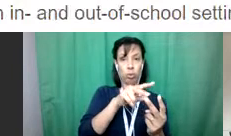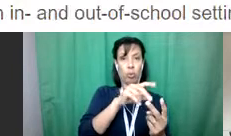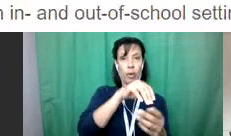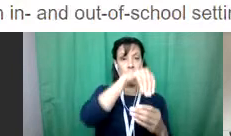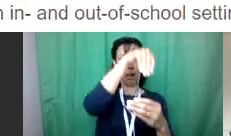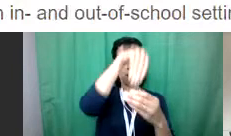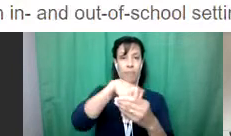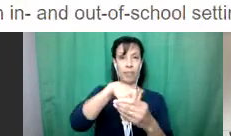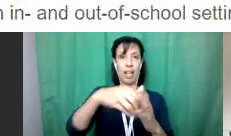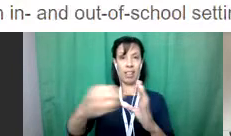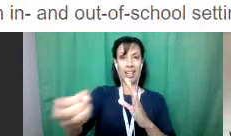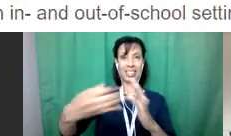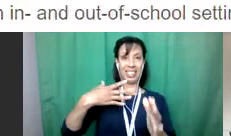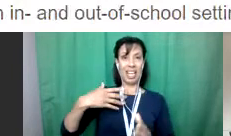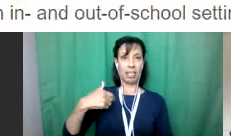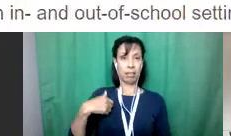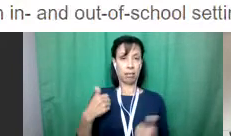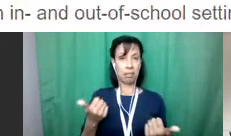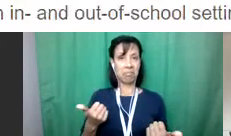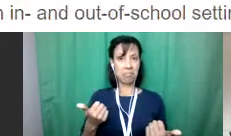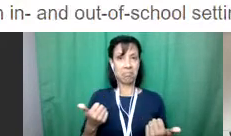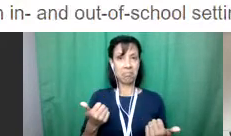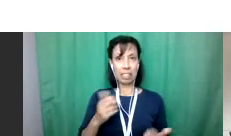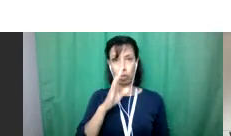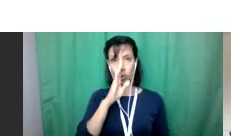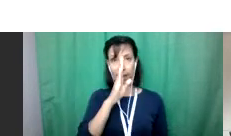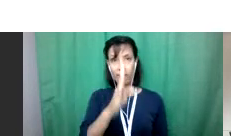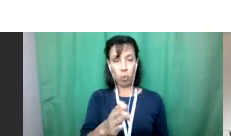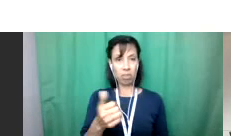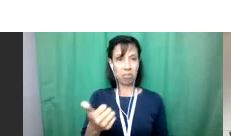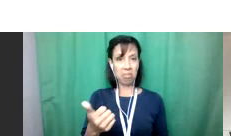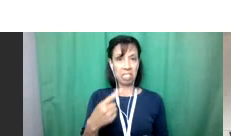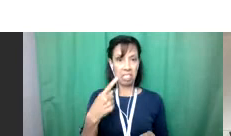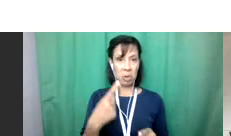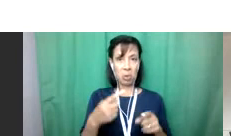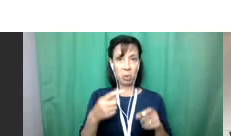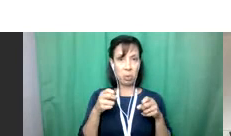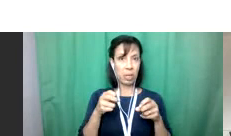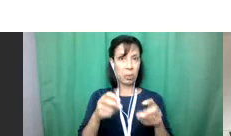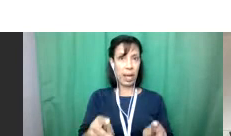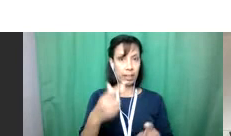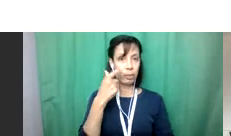straightforward, really quick way of finding stuff that's relevant